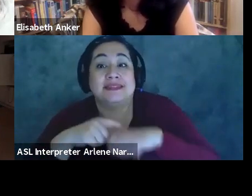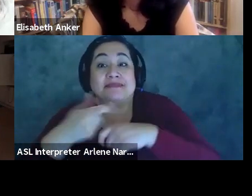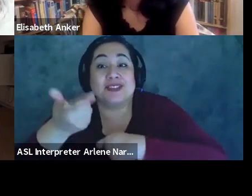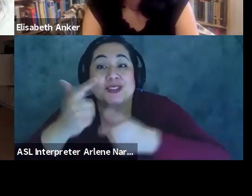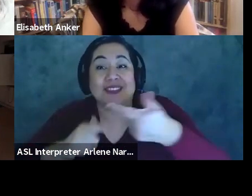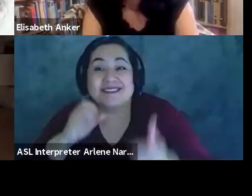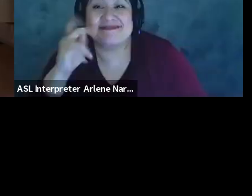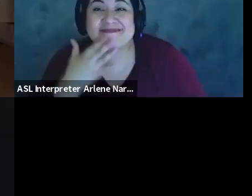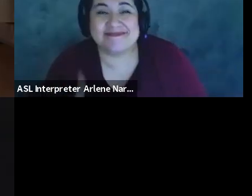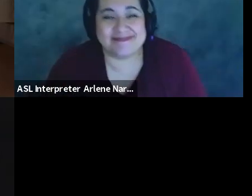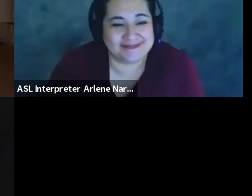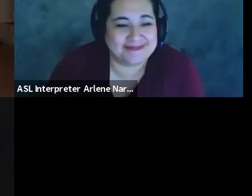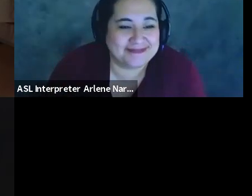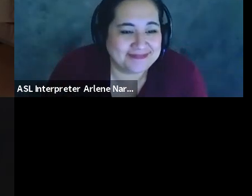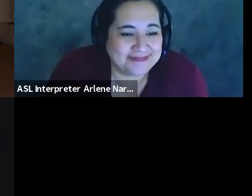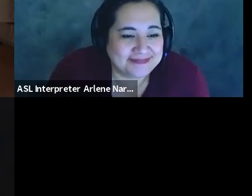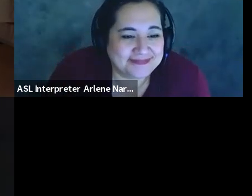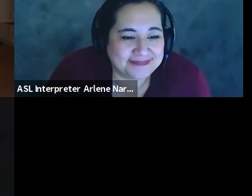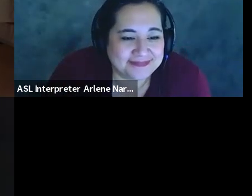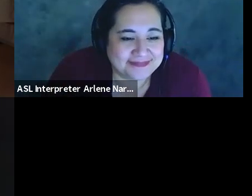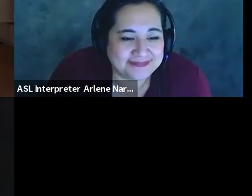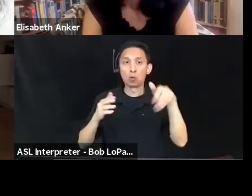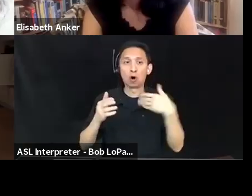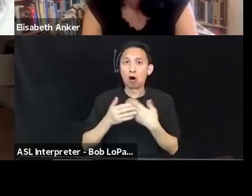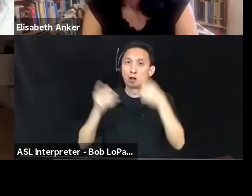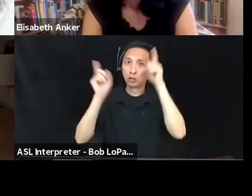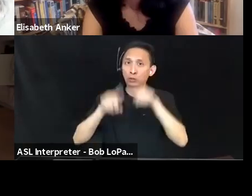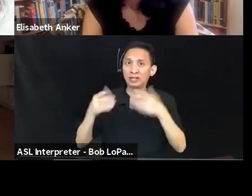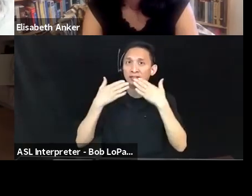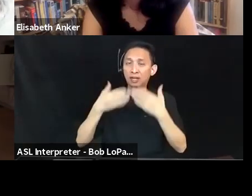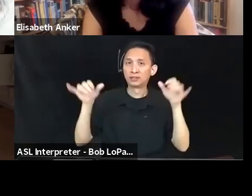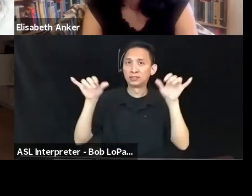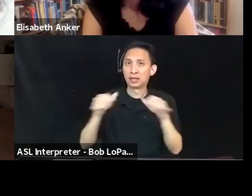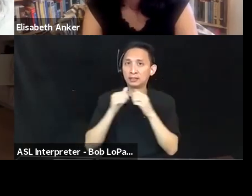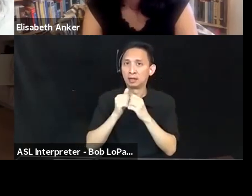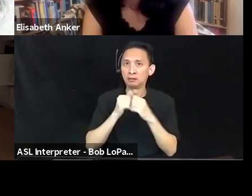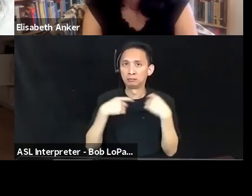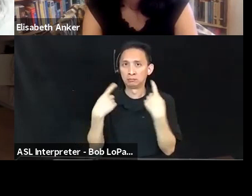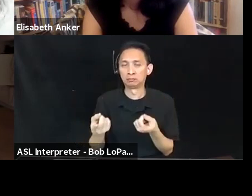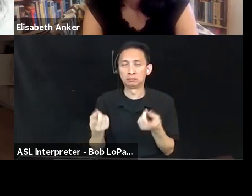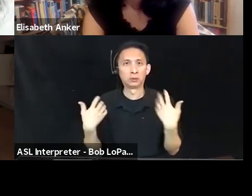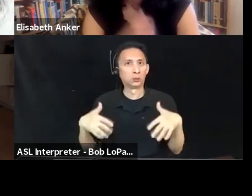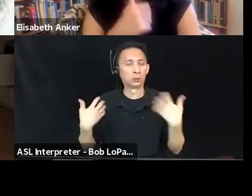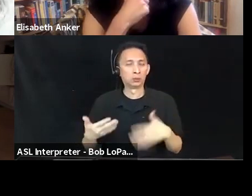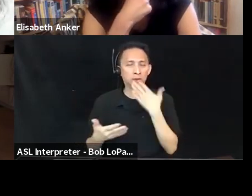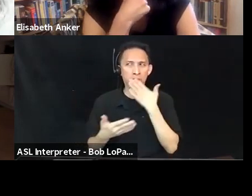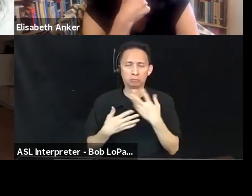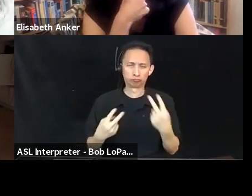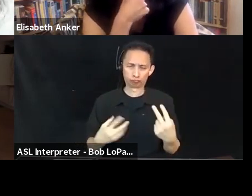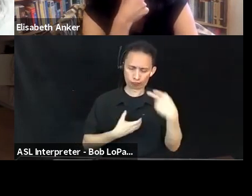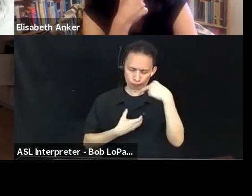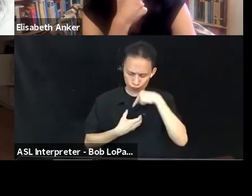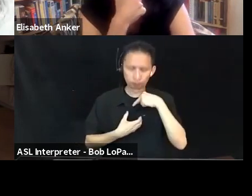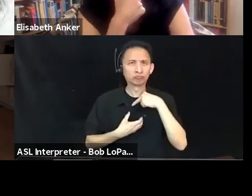agree. I want to thank everybody for staying with us. This has been a really insightful